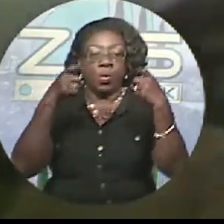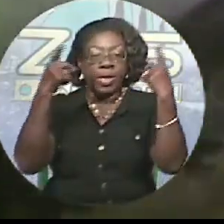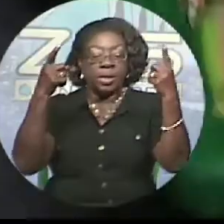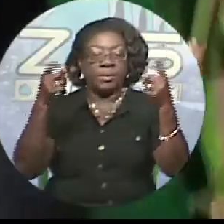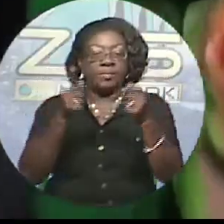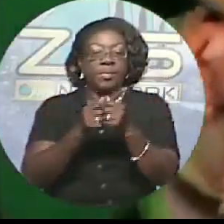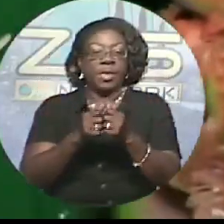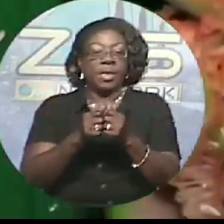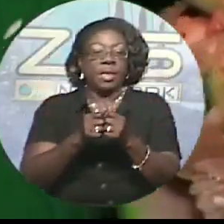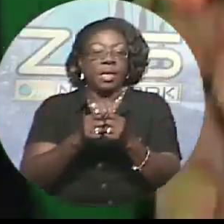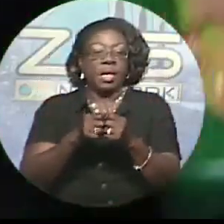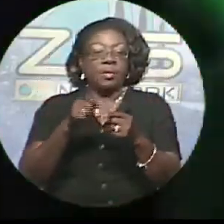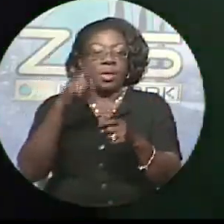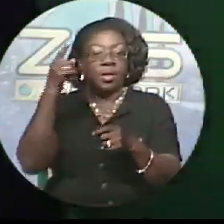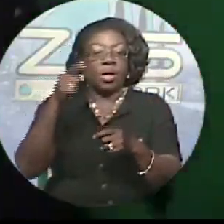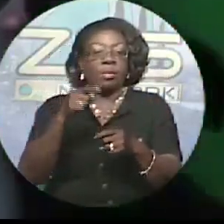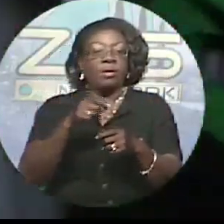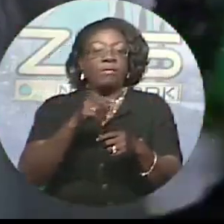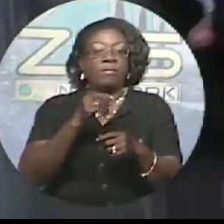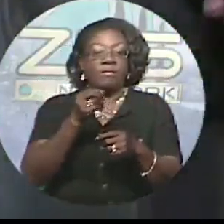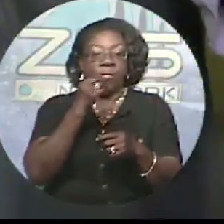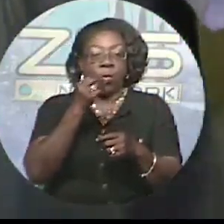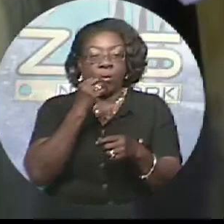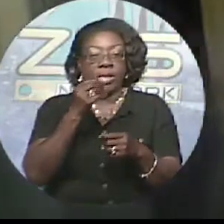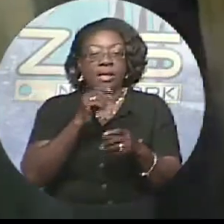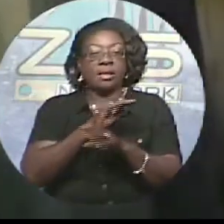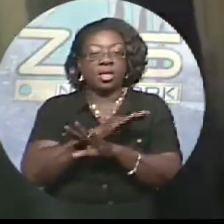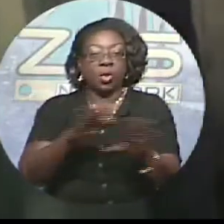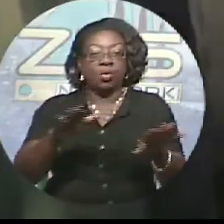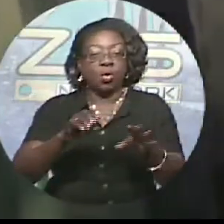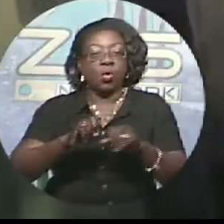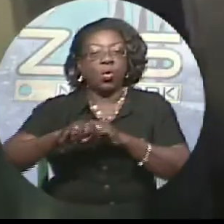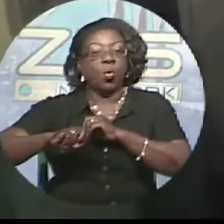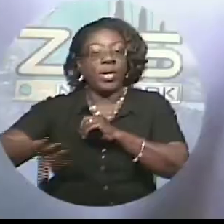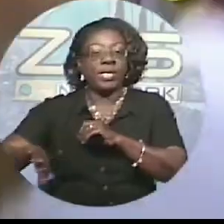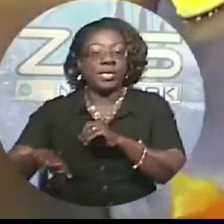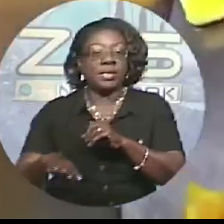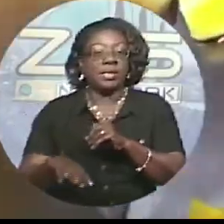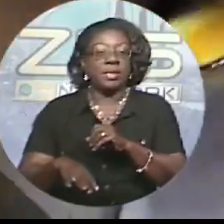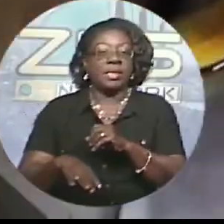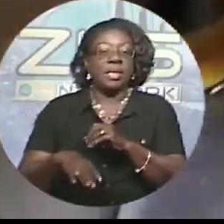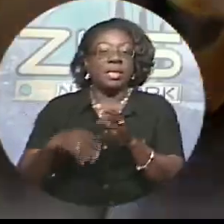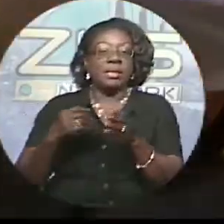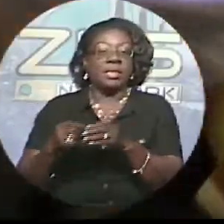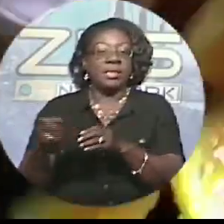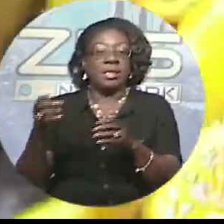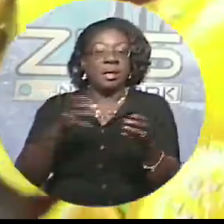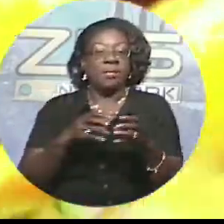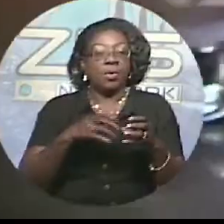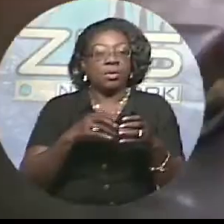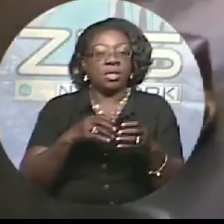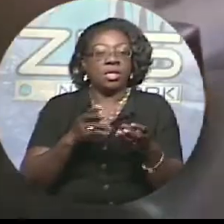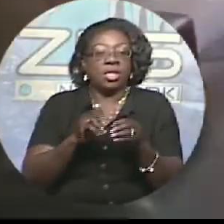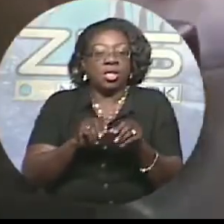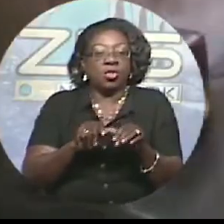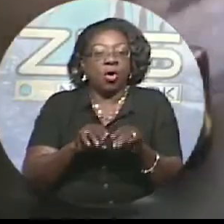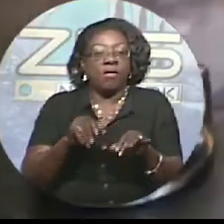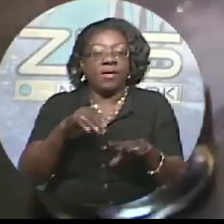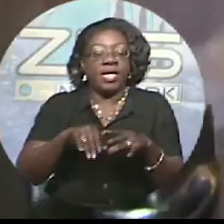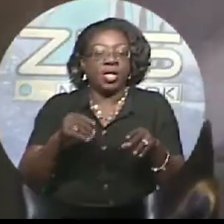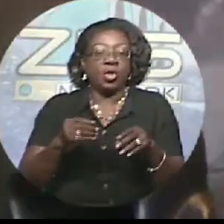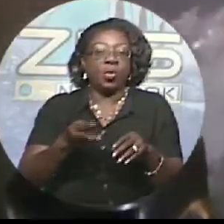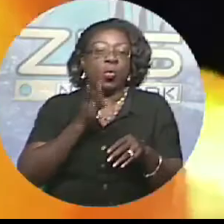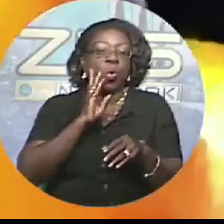food for thought that doesn't go to waste. Unlike this excess food, handily composted, dissolved into water, and